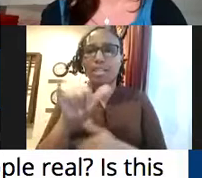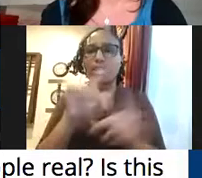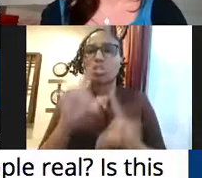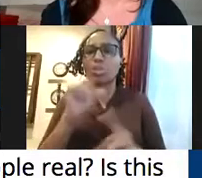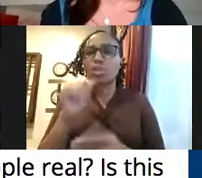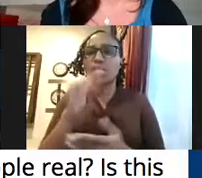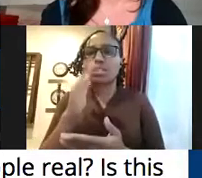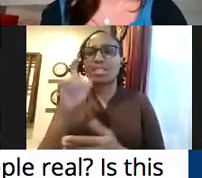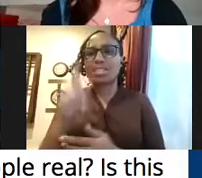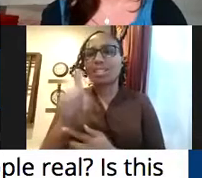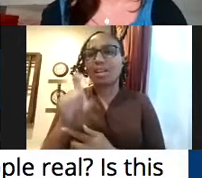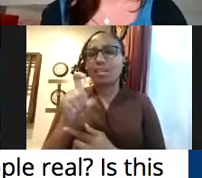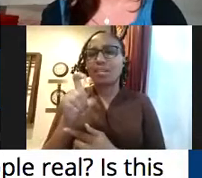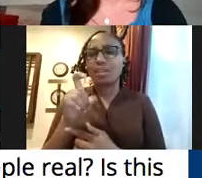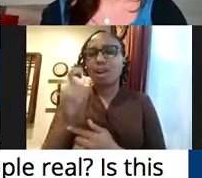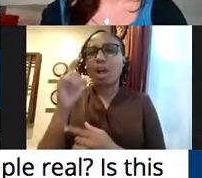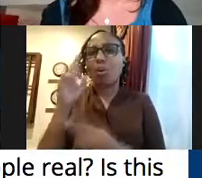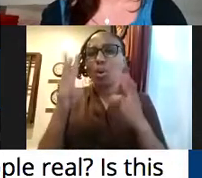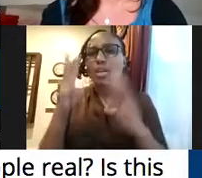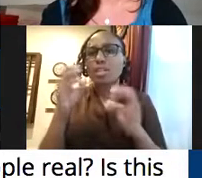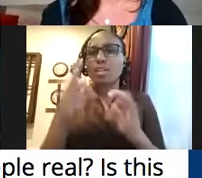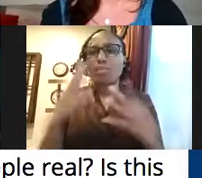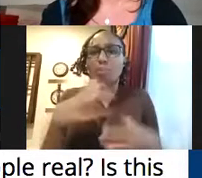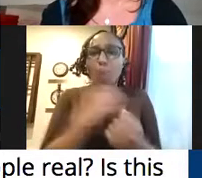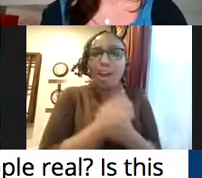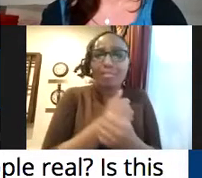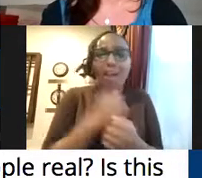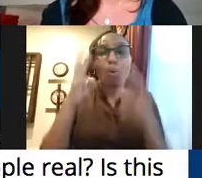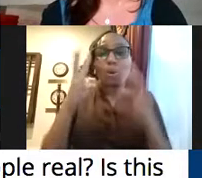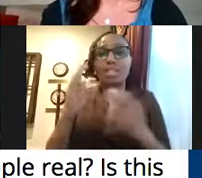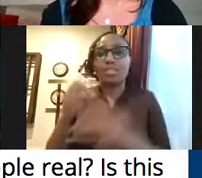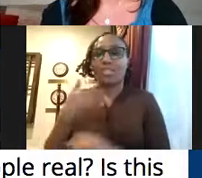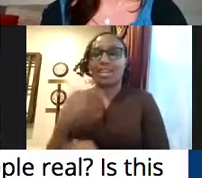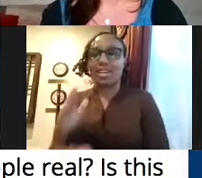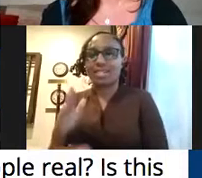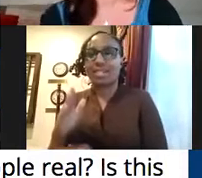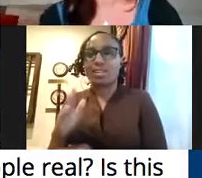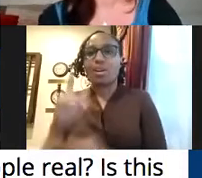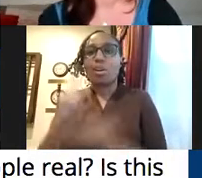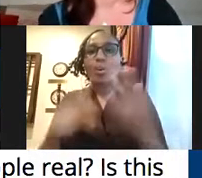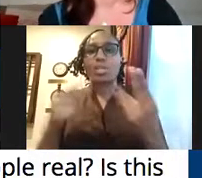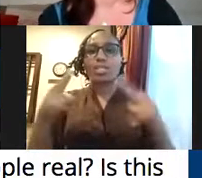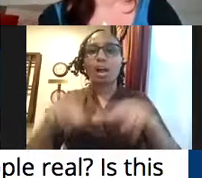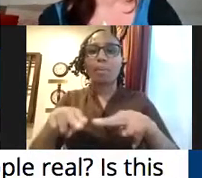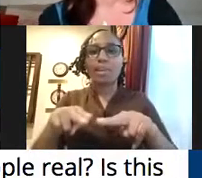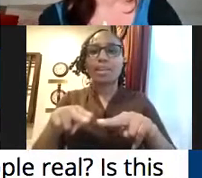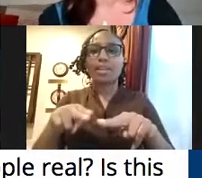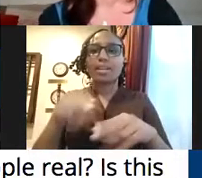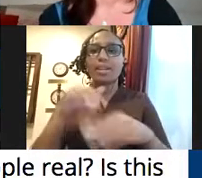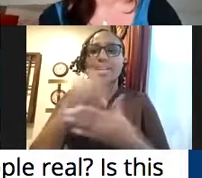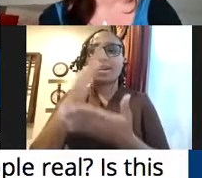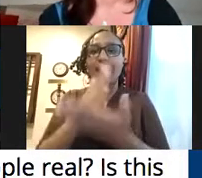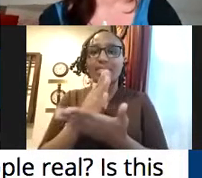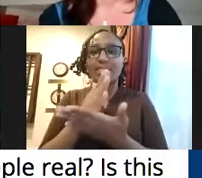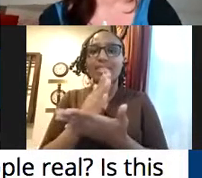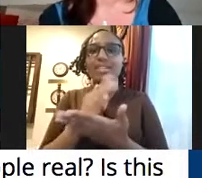I didn't worry if people would love it. I worried if they'd hate it. So what has happened in reality is the complete